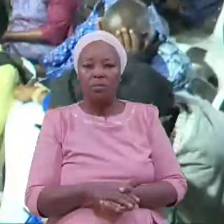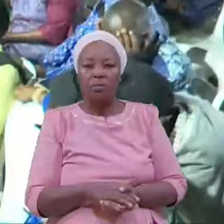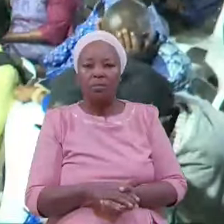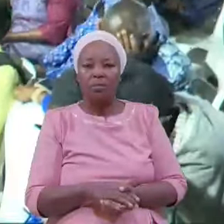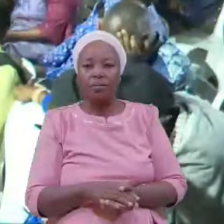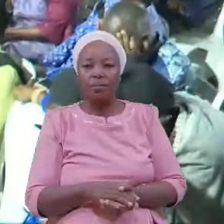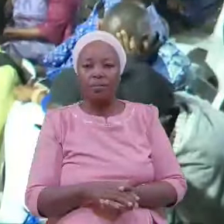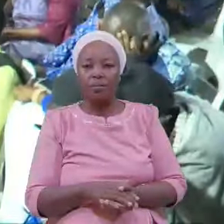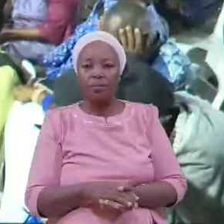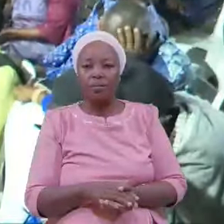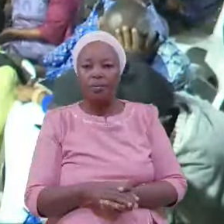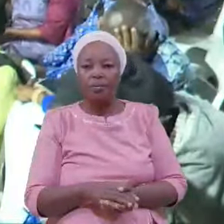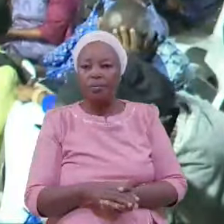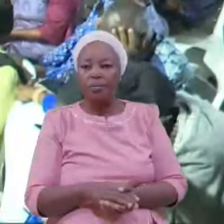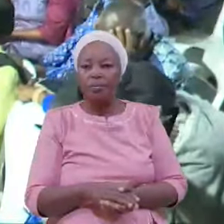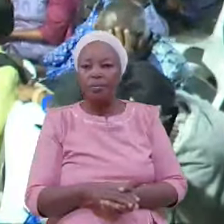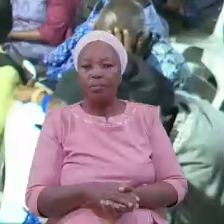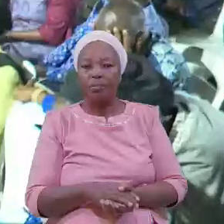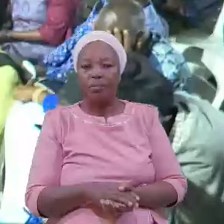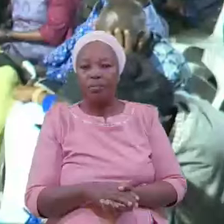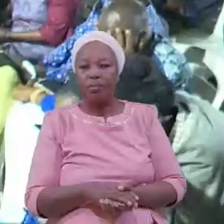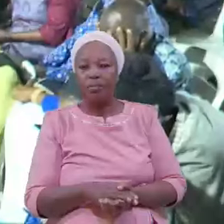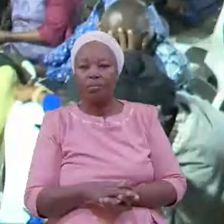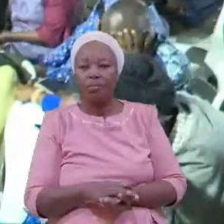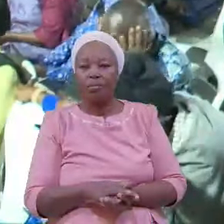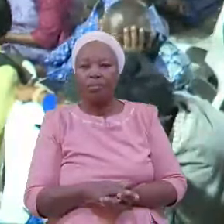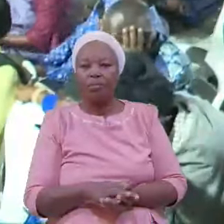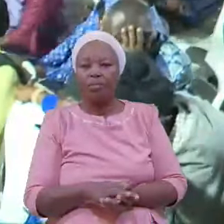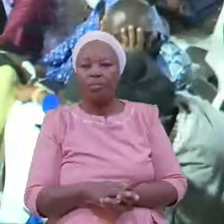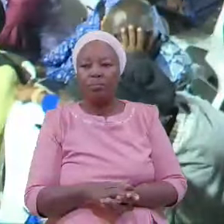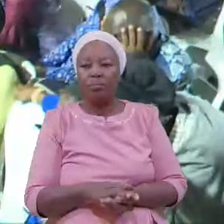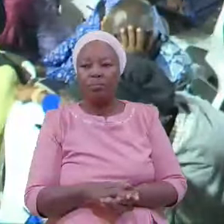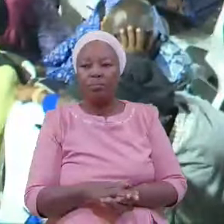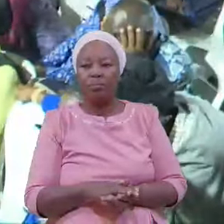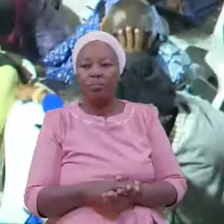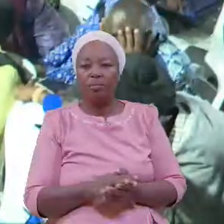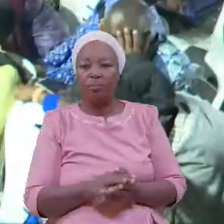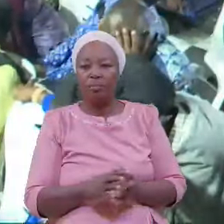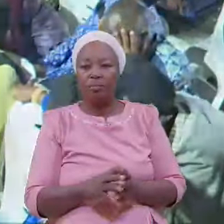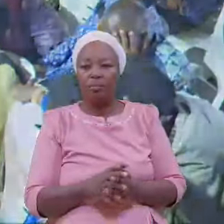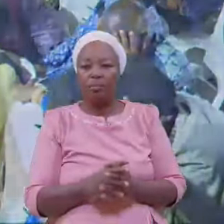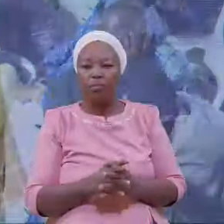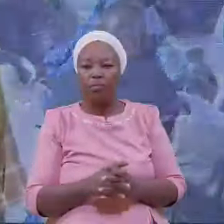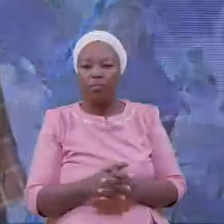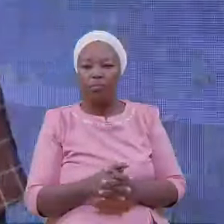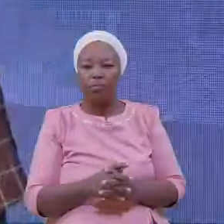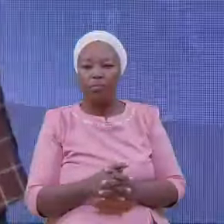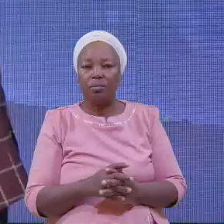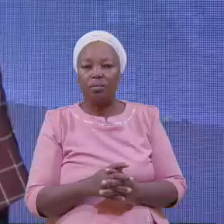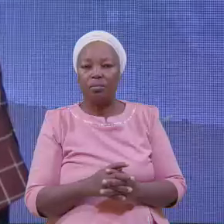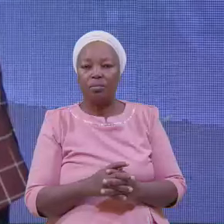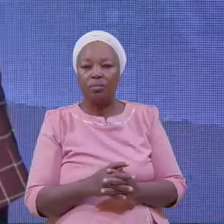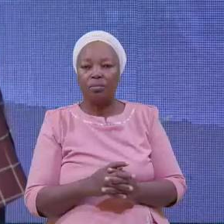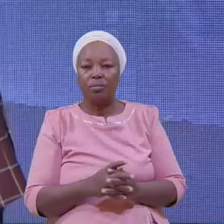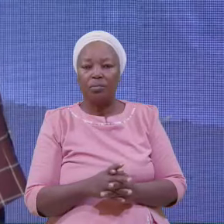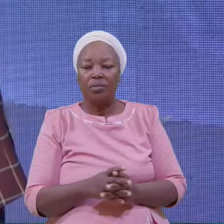How many of us are still having people to attend to, converts to attend to, those who took decisions tonight? Can you raise up your hand